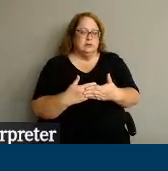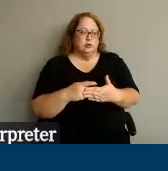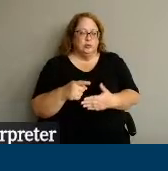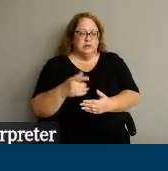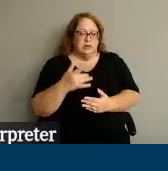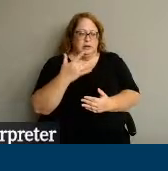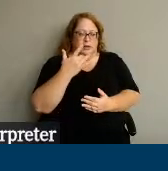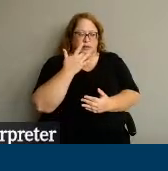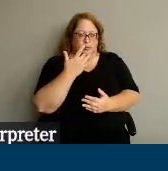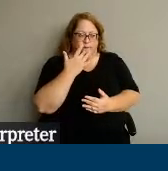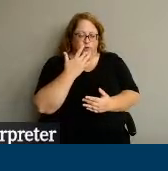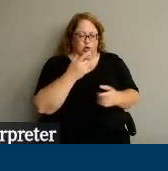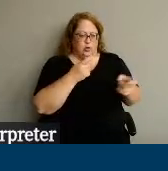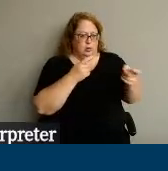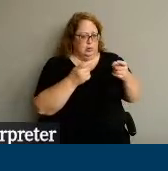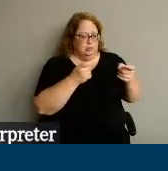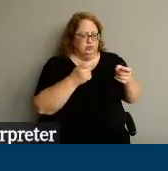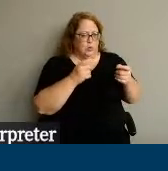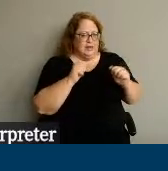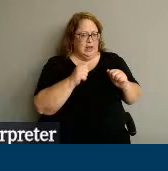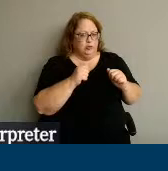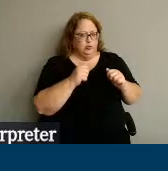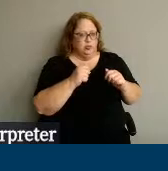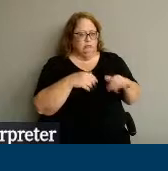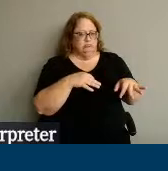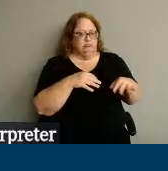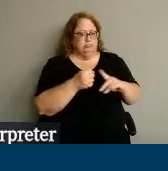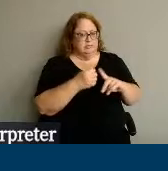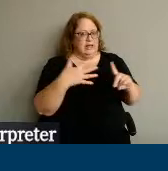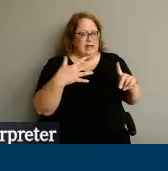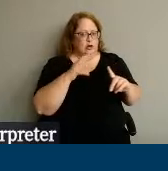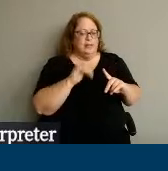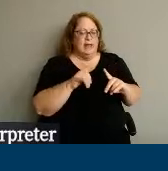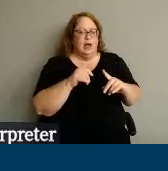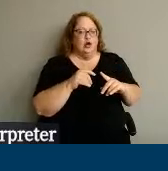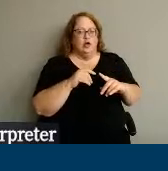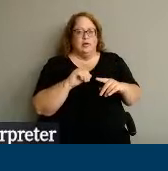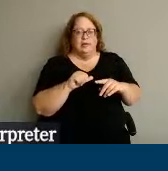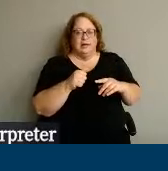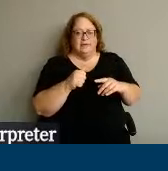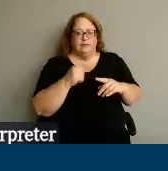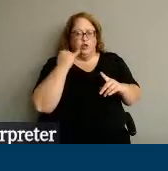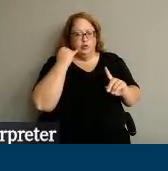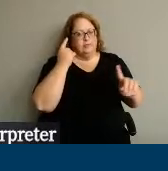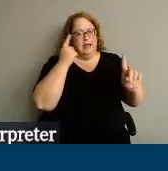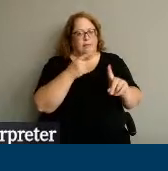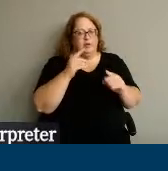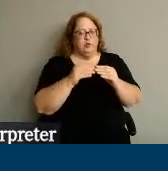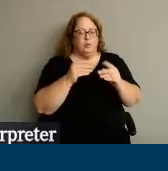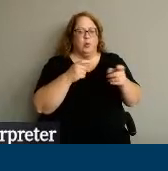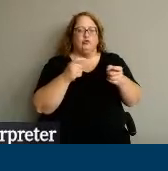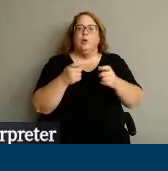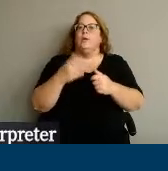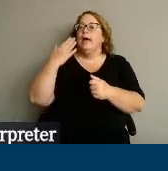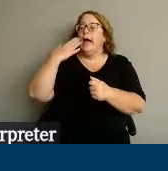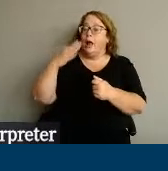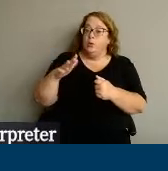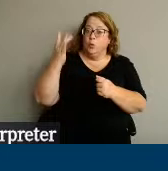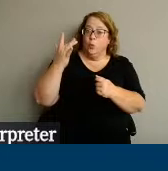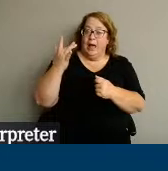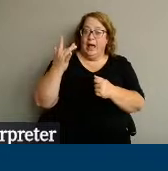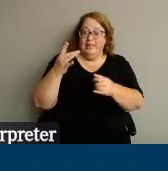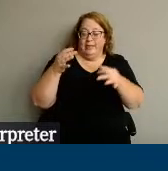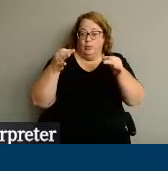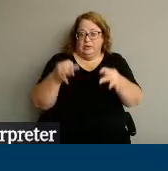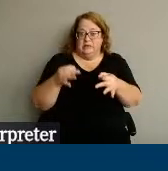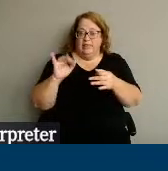prefer control. Can you break that down a little bit more, or they're aiming for more control? So I don't know why they would